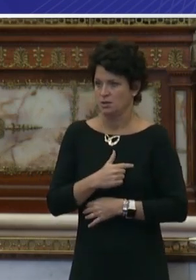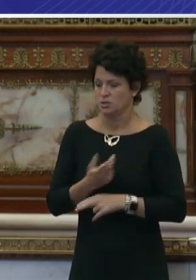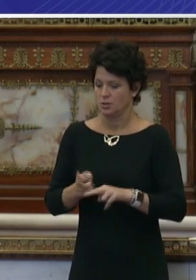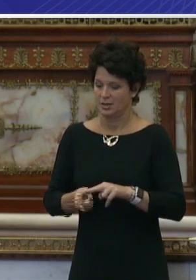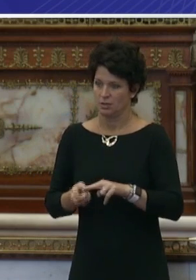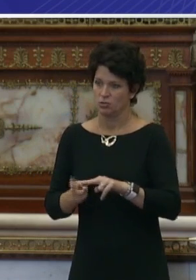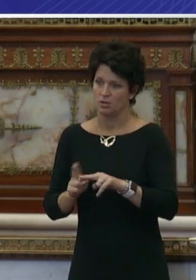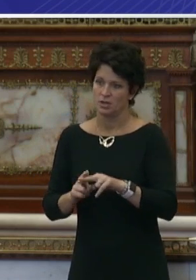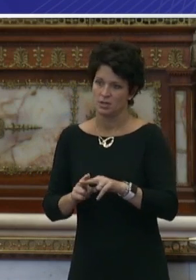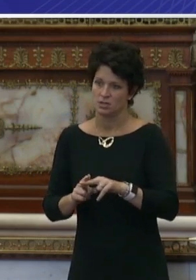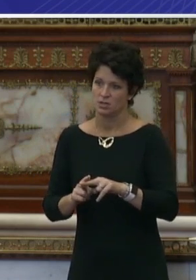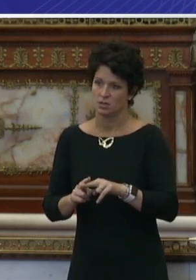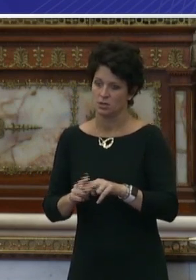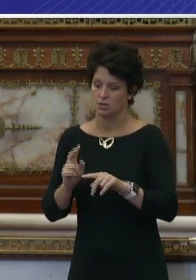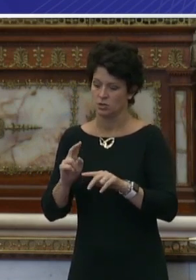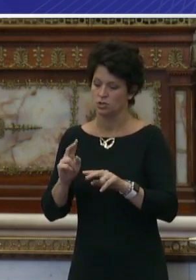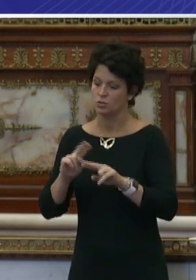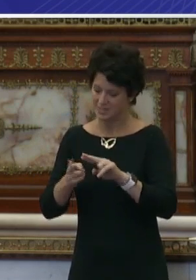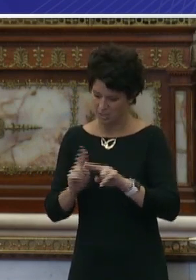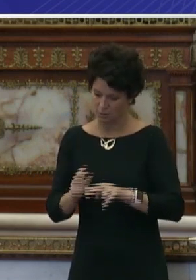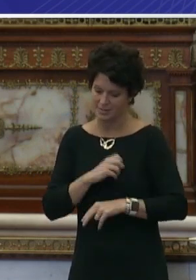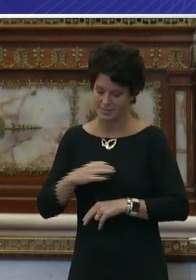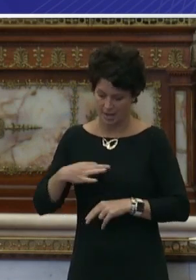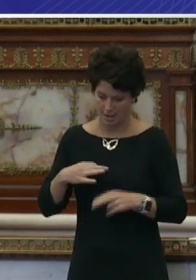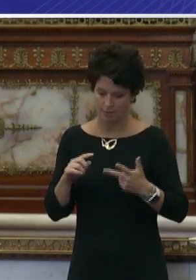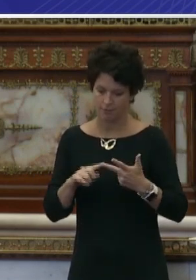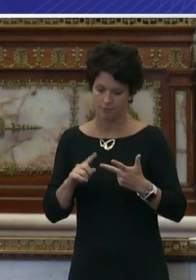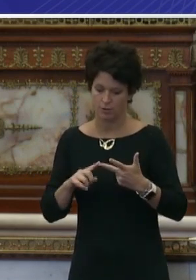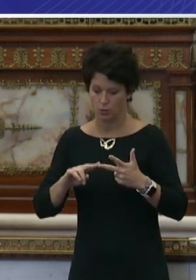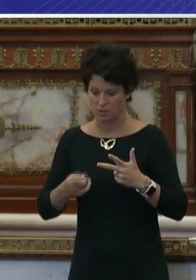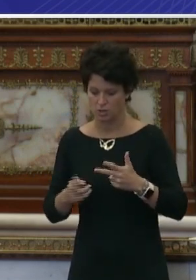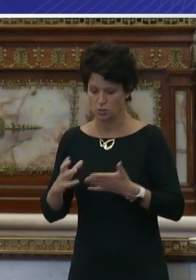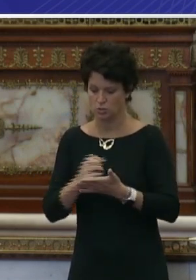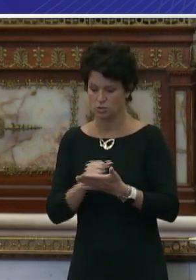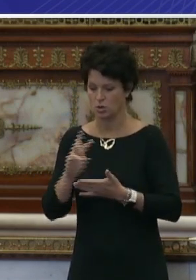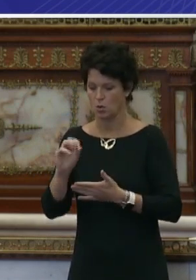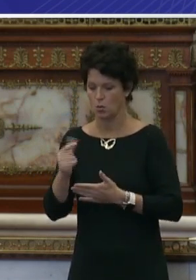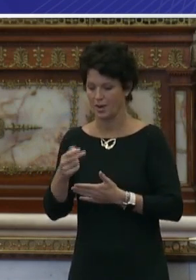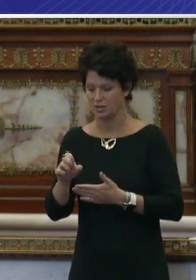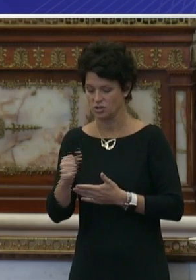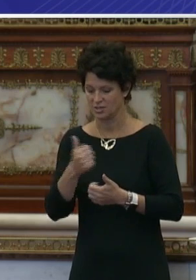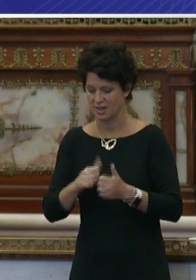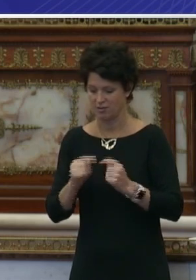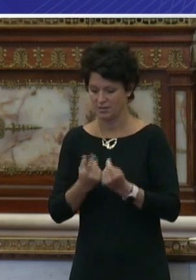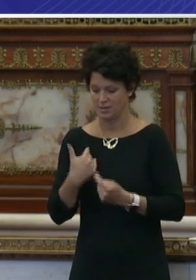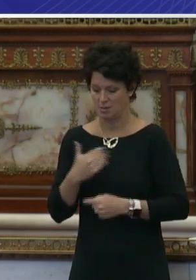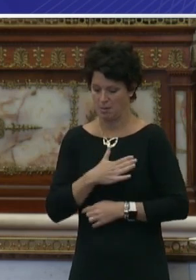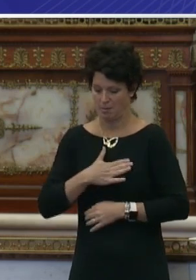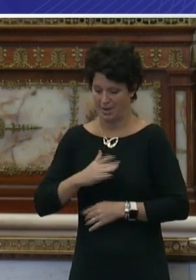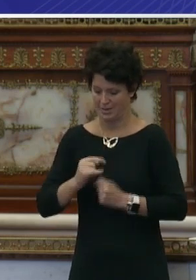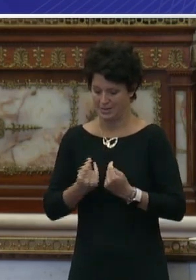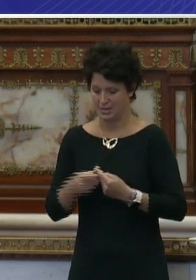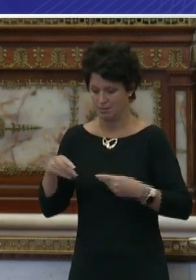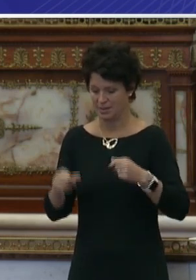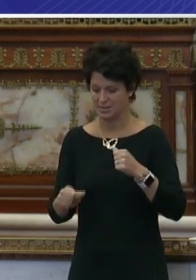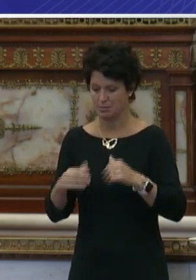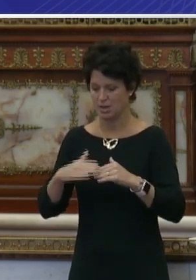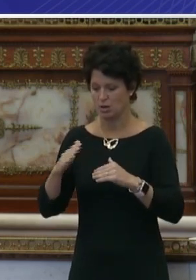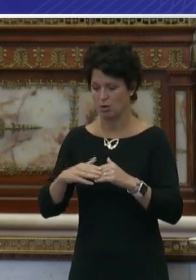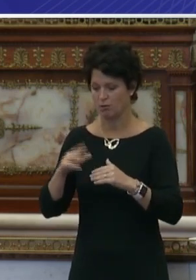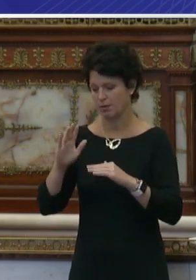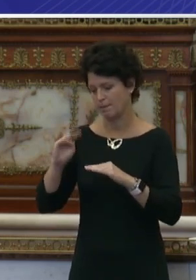increase us to reduce staff, reduce wages. Every team member on my team gets paid over